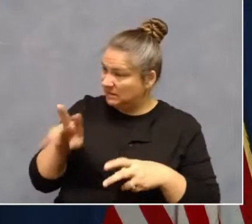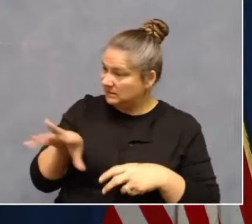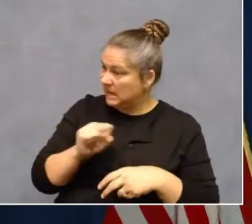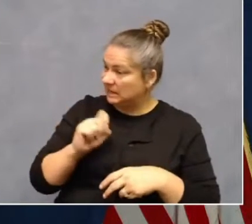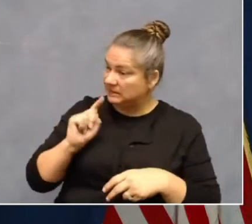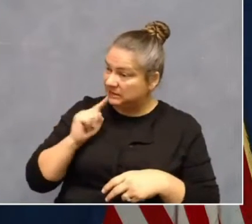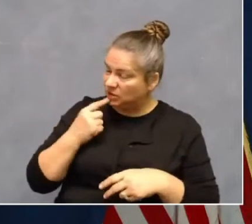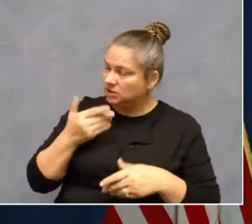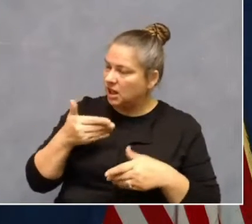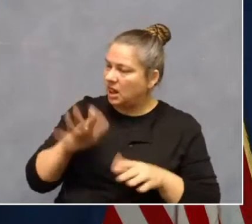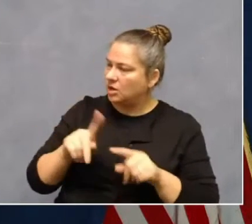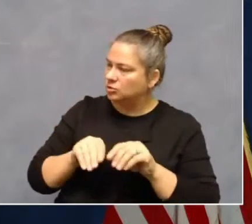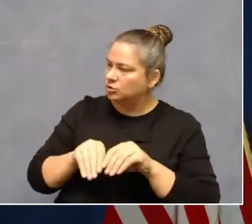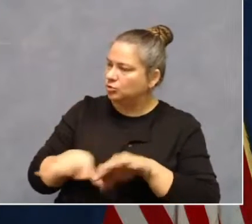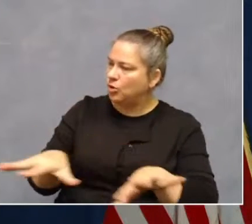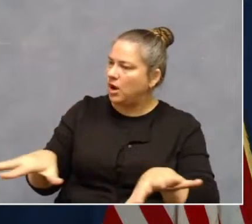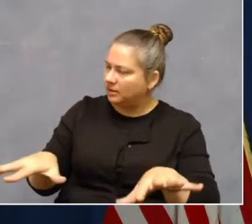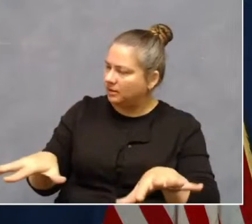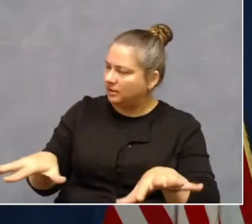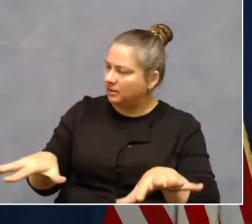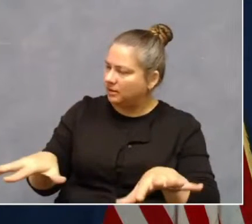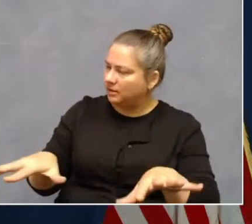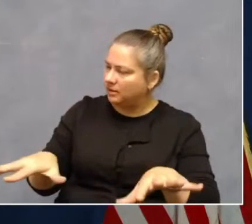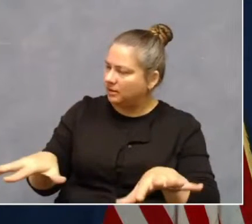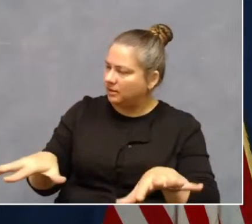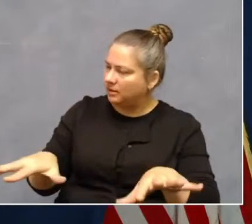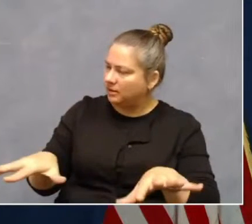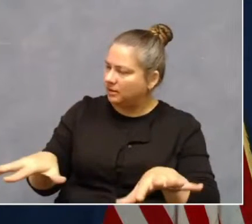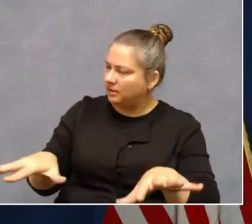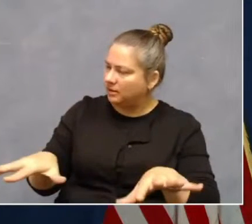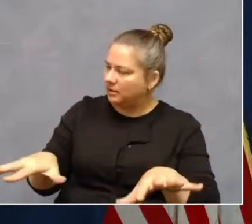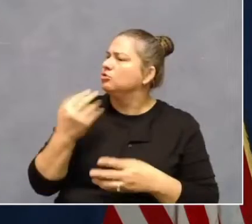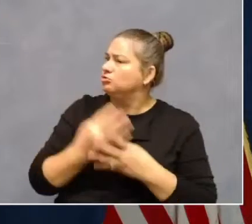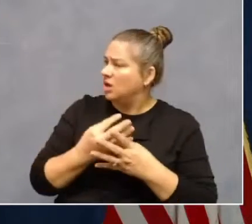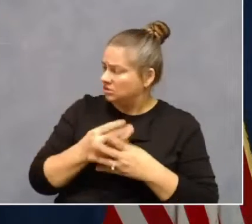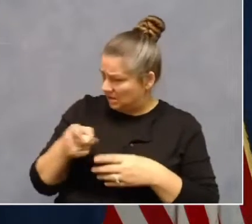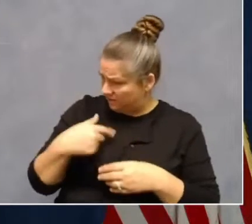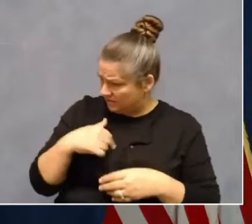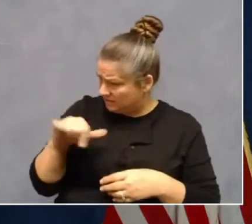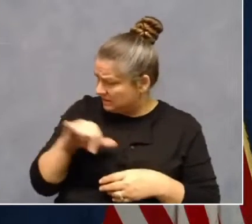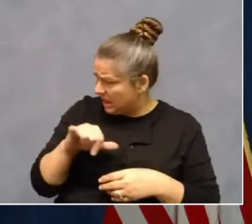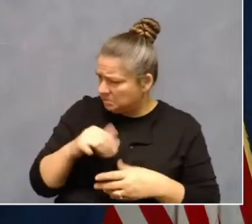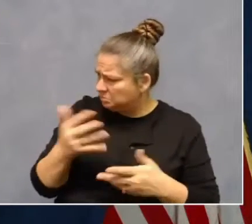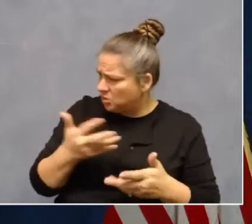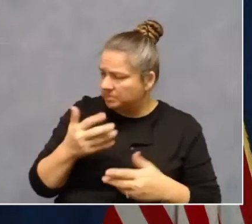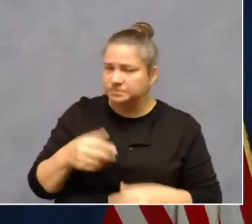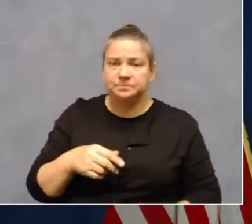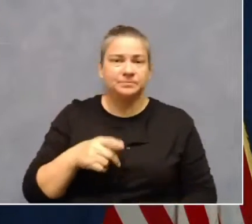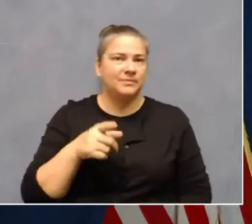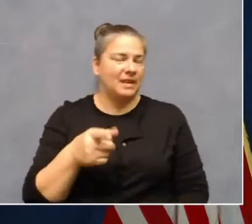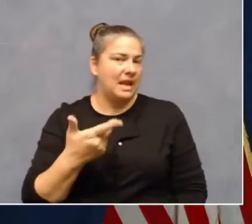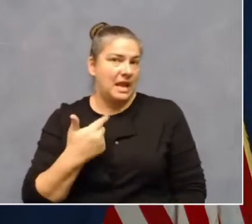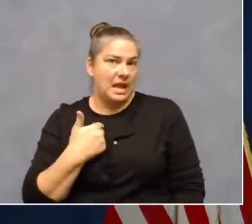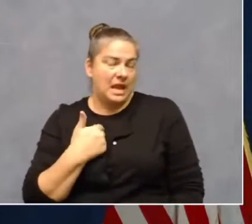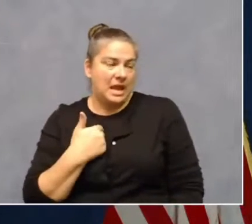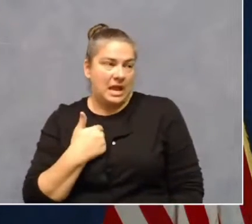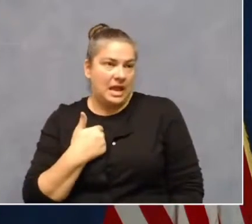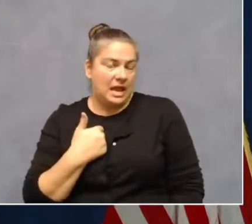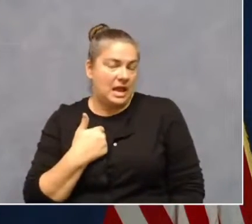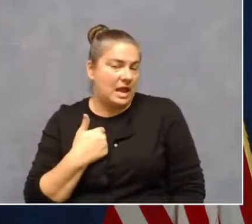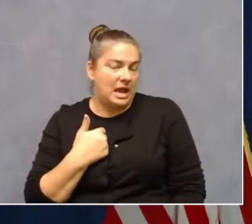to spread, or the potential of other local jails doing the same? I don't have any reason to believe, because I haven't